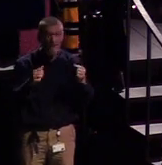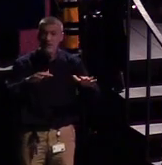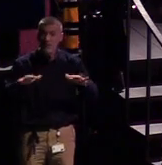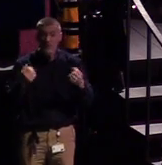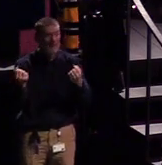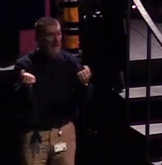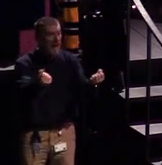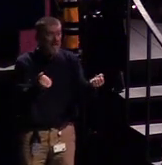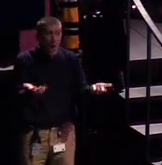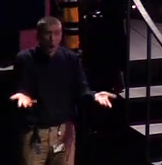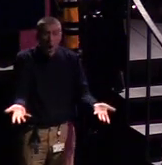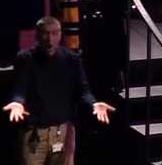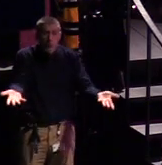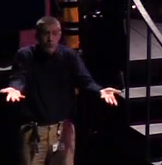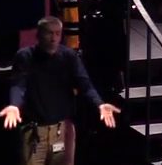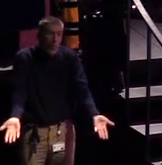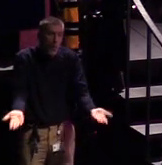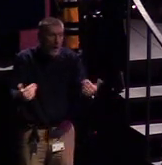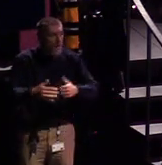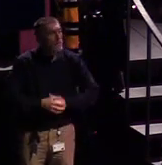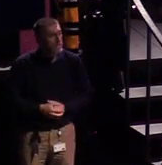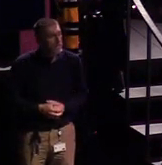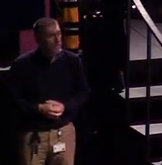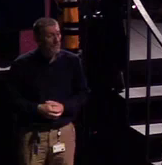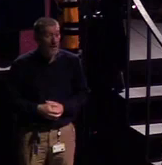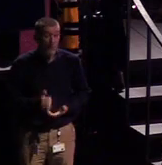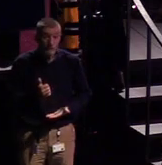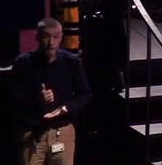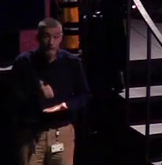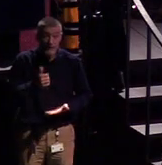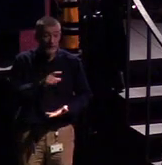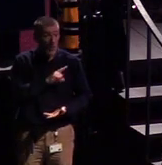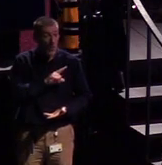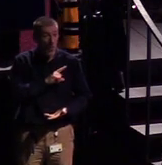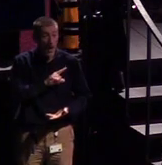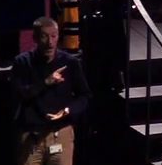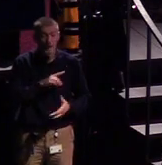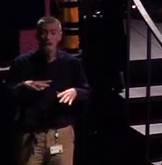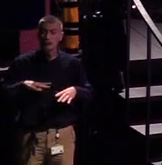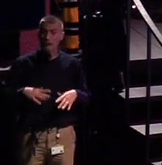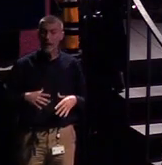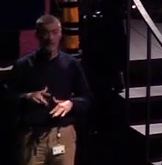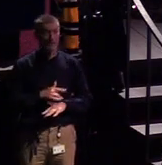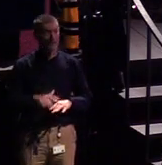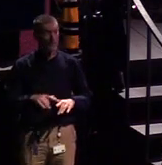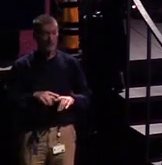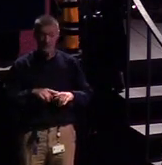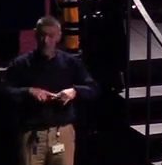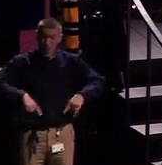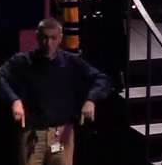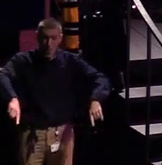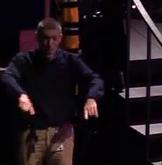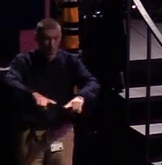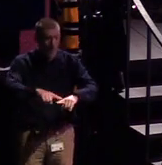warm invitation to all the brilliant thing about a relaxed performance is that everyone can benefit